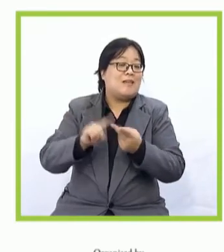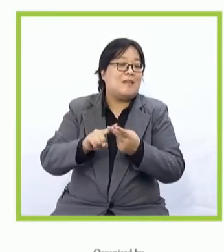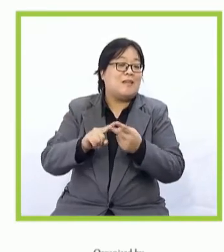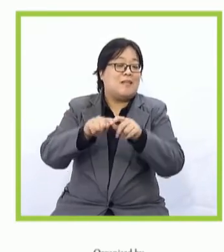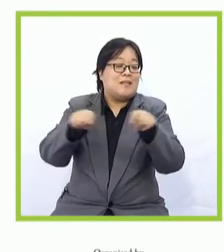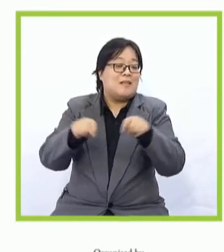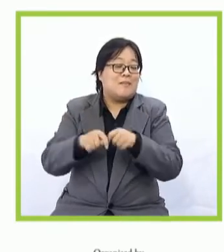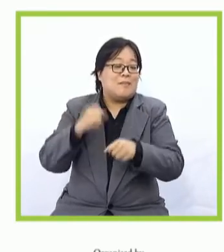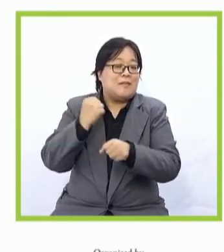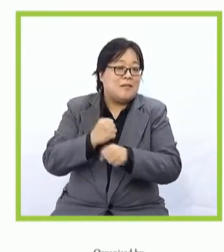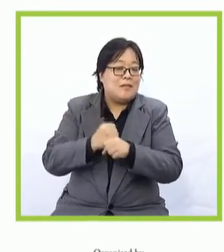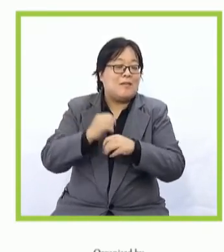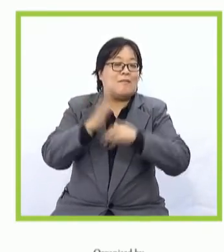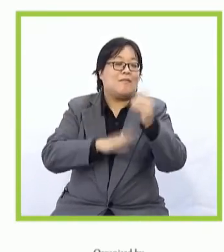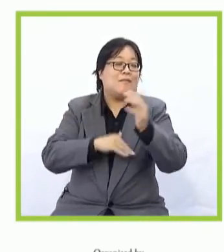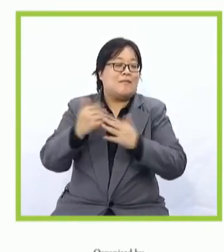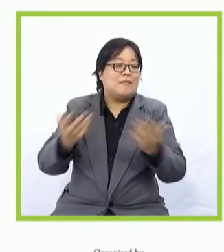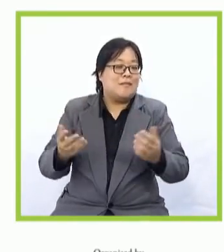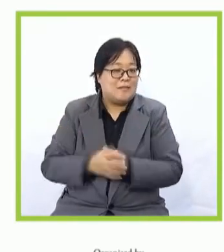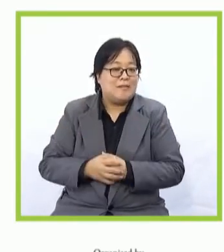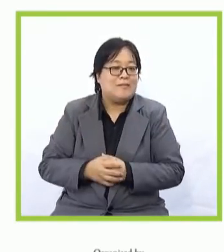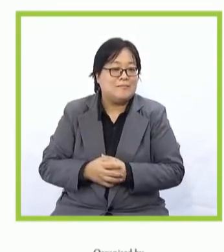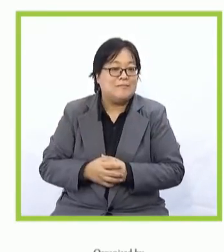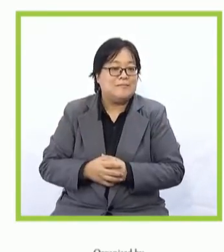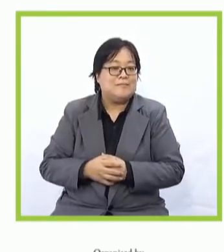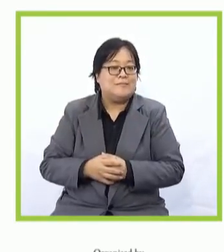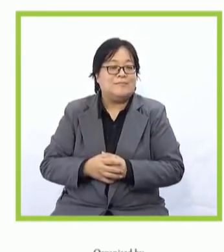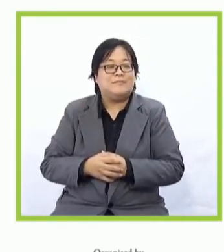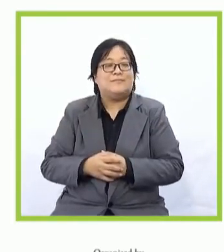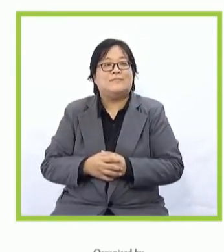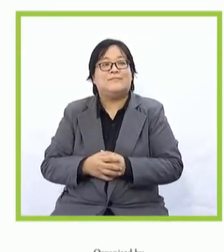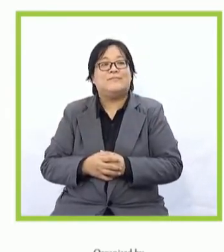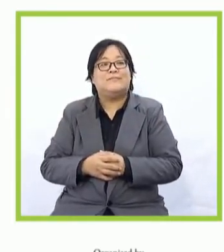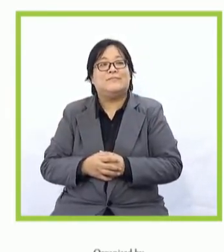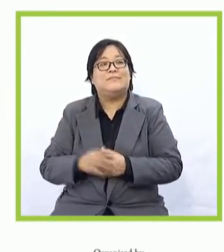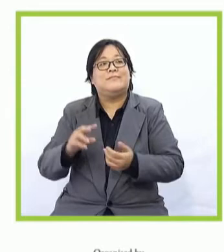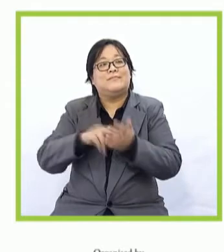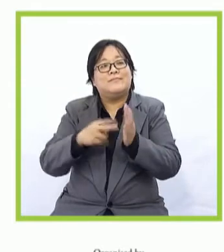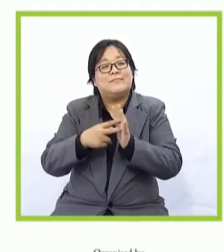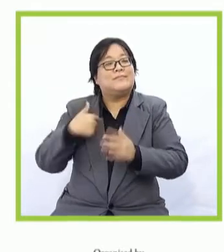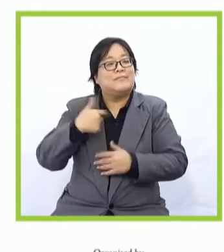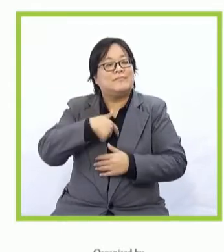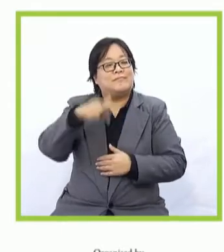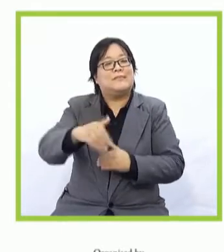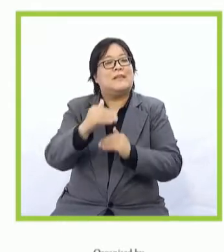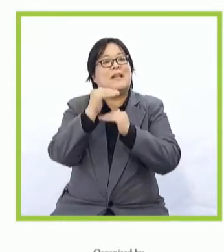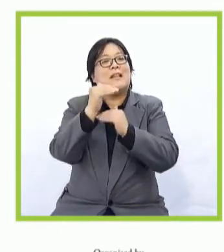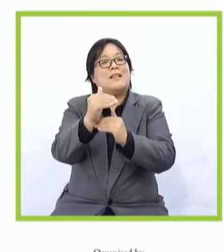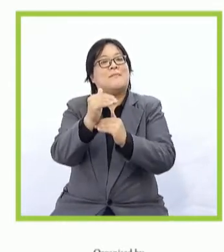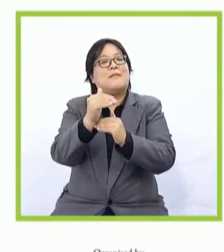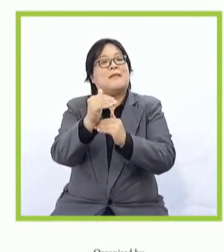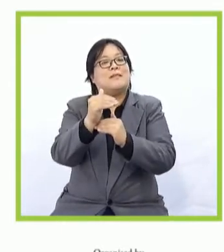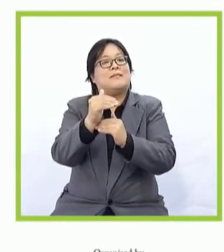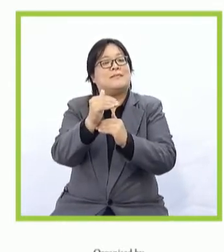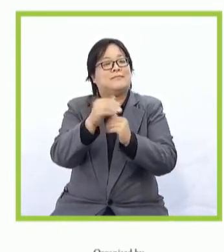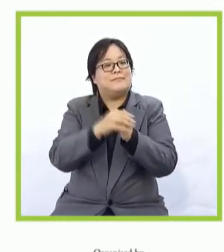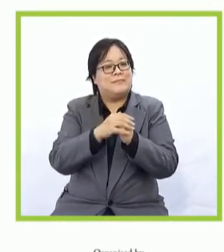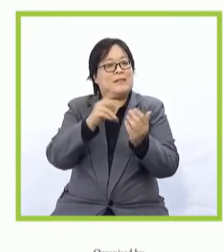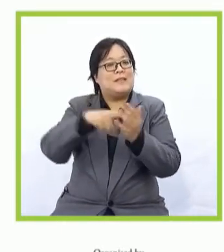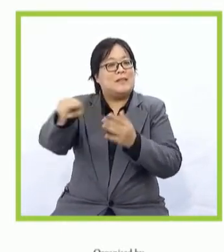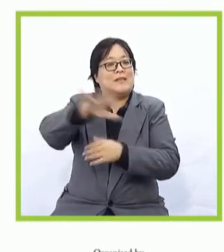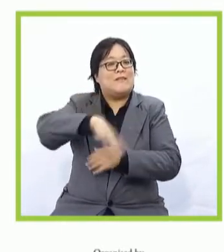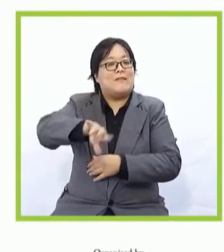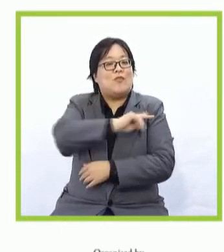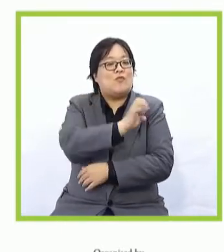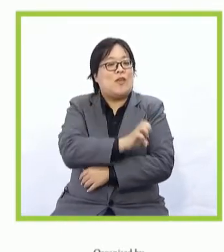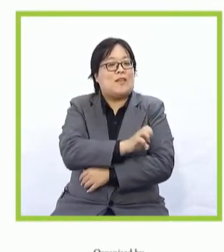the voice of employees by right. It means that we have to limit the pay of executives and also the